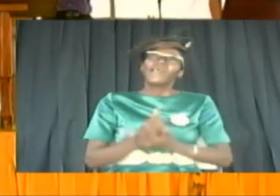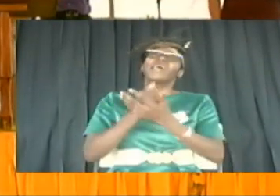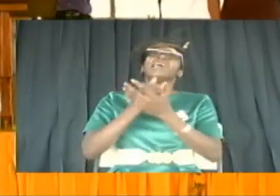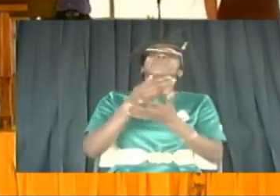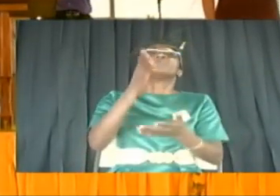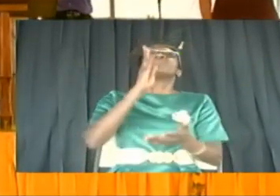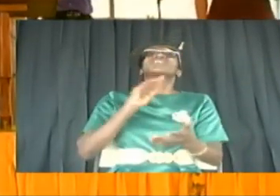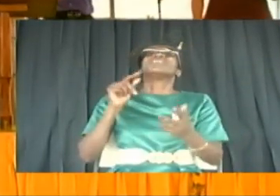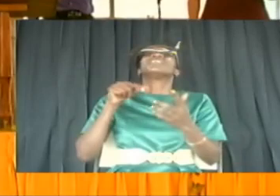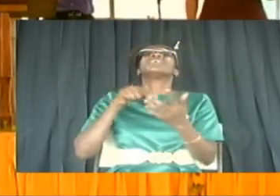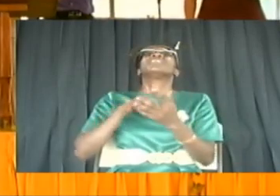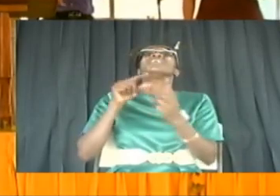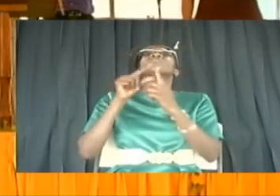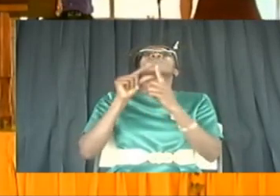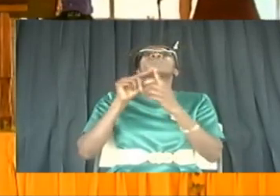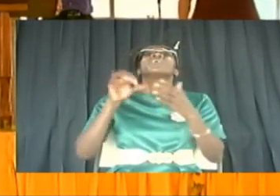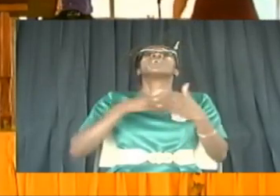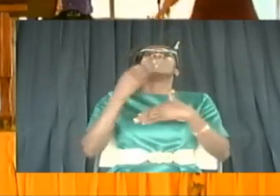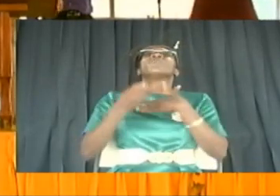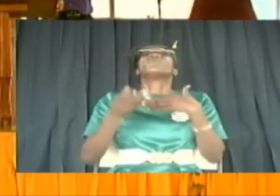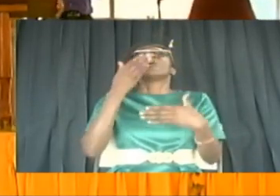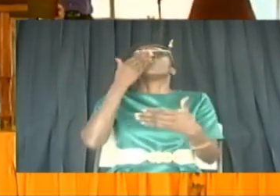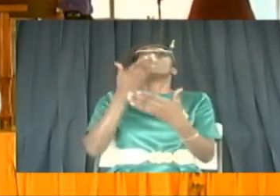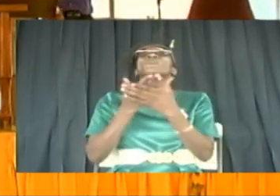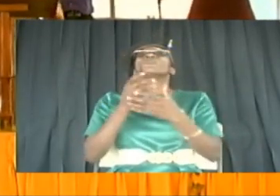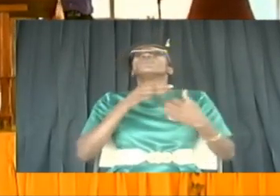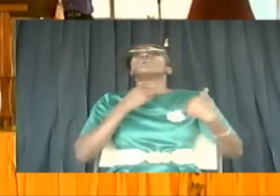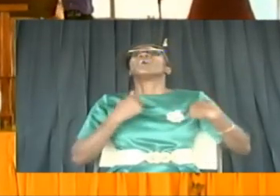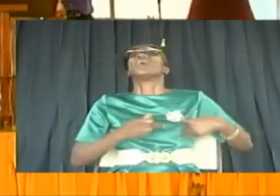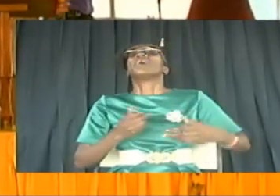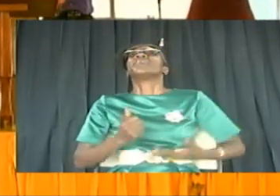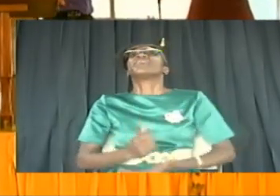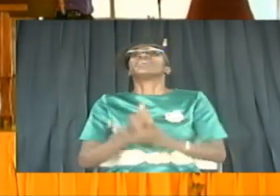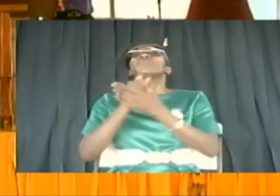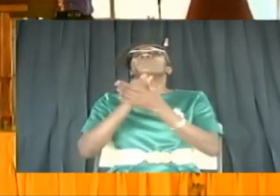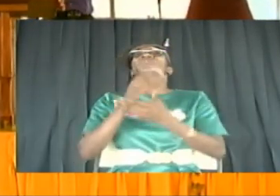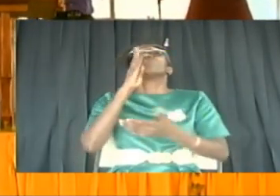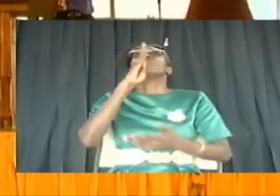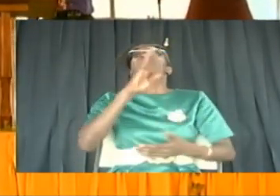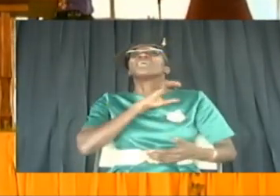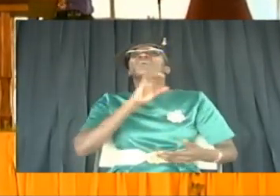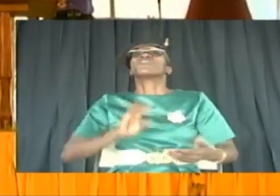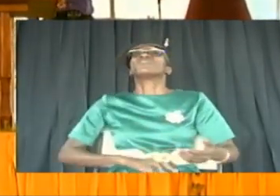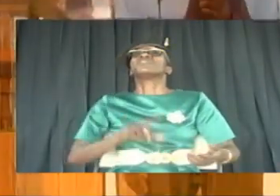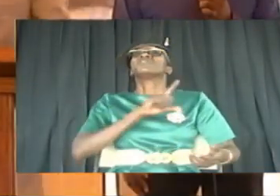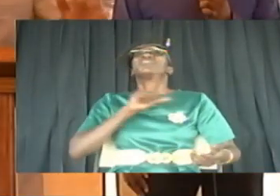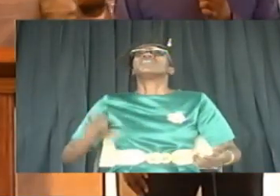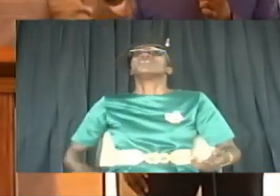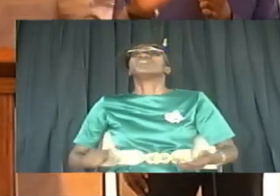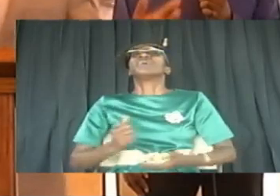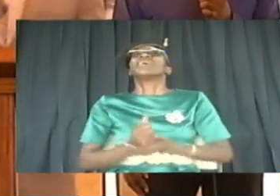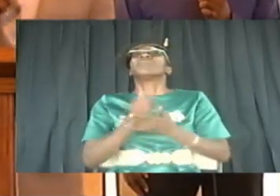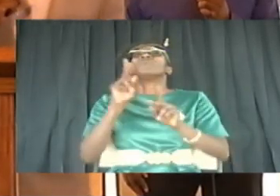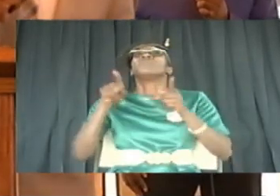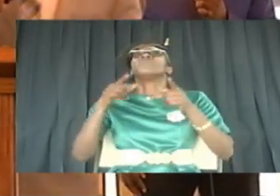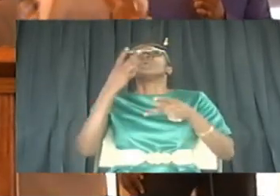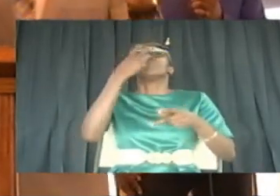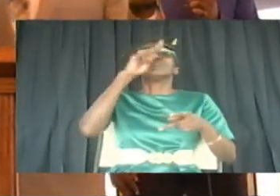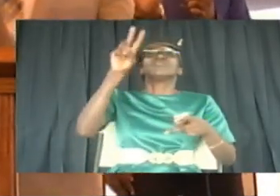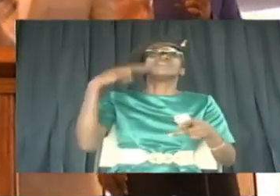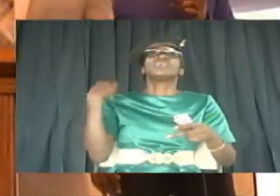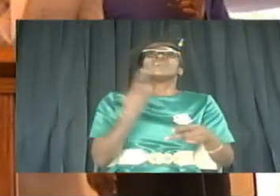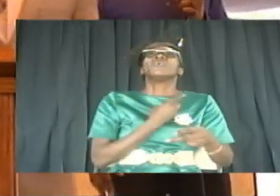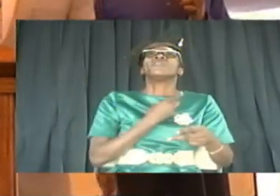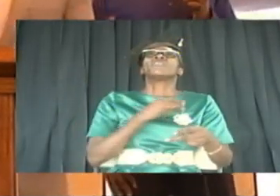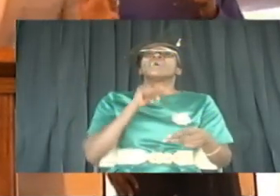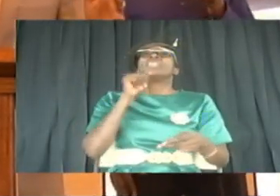this word will fall on good heart. Help us, Lord Jesus, that we'll be Christians, God. God, when people are seeing us and when persons are not